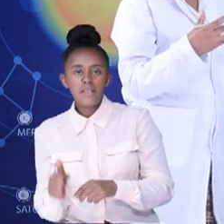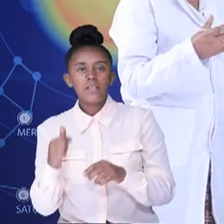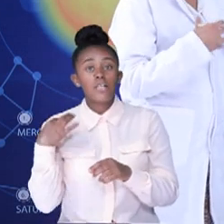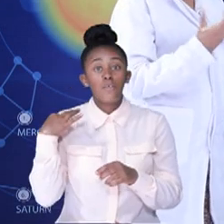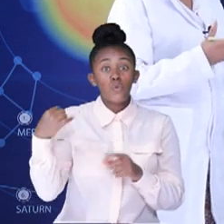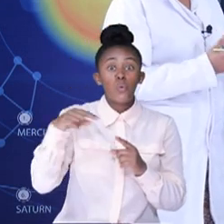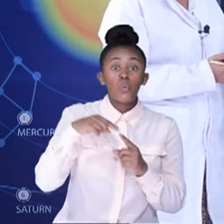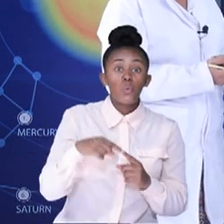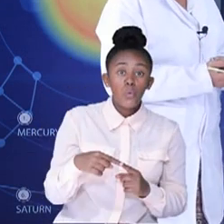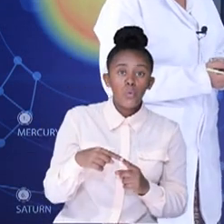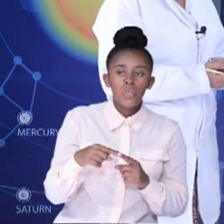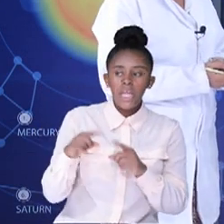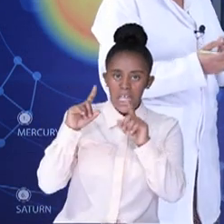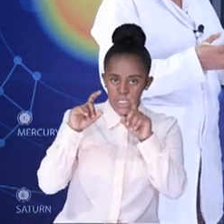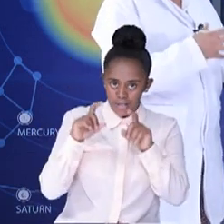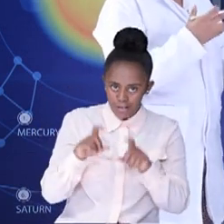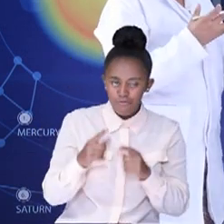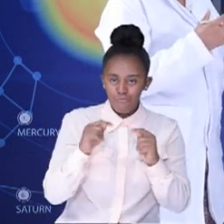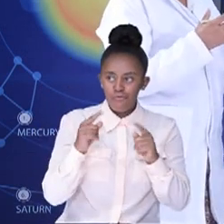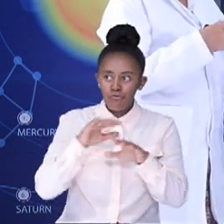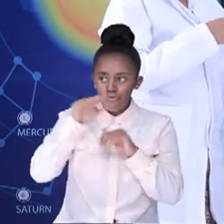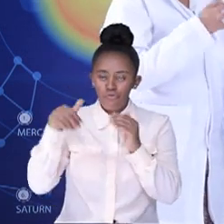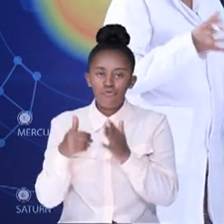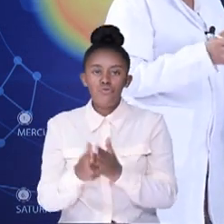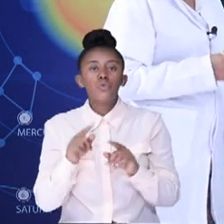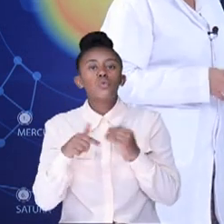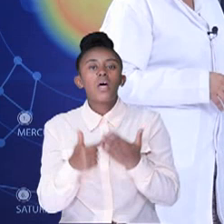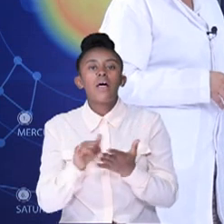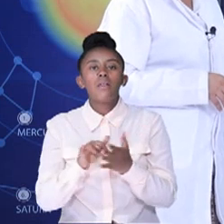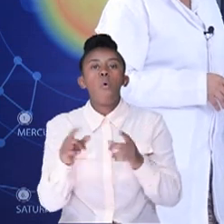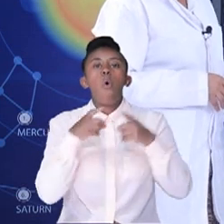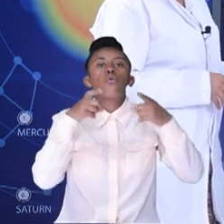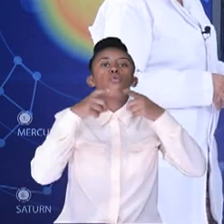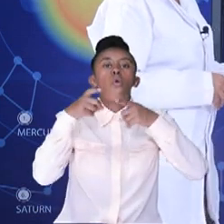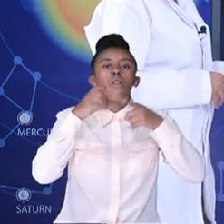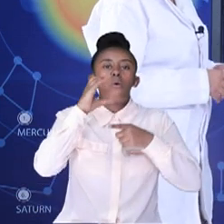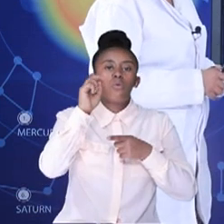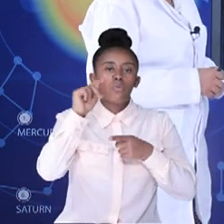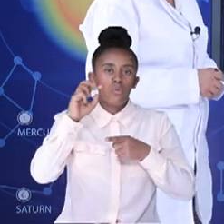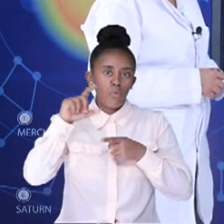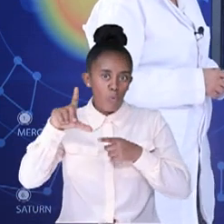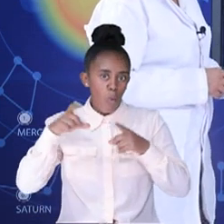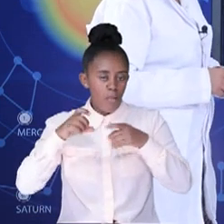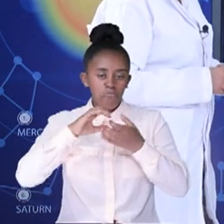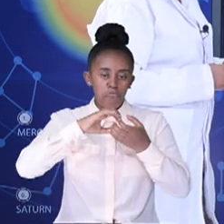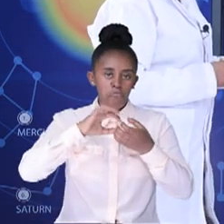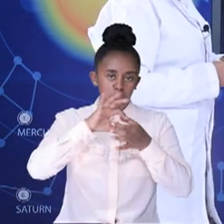to take HIV test so that we can control the disease in our